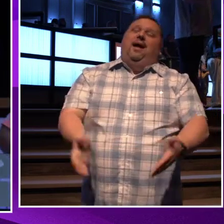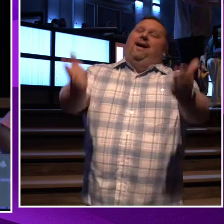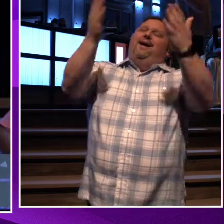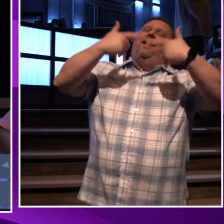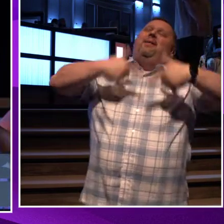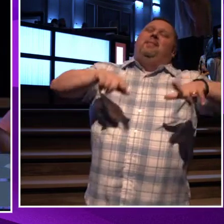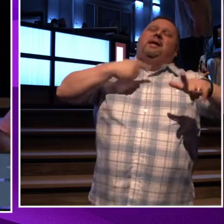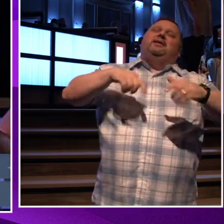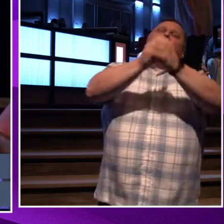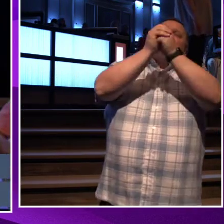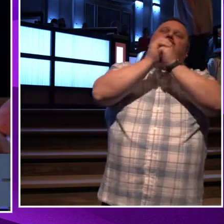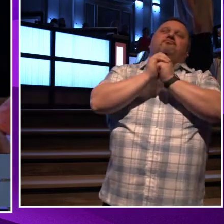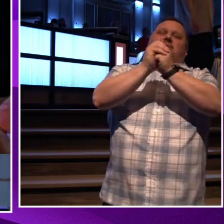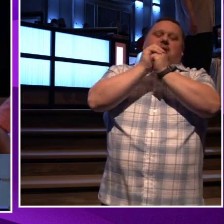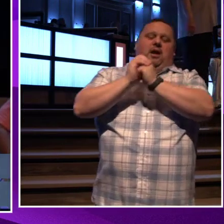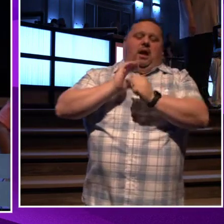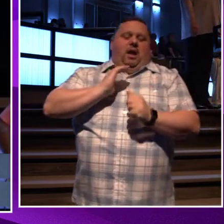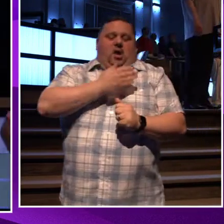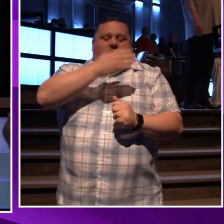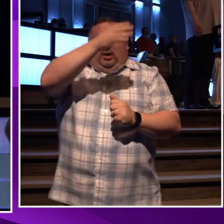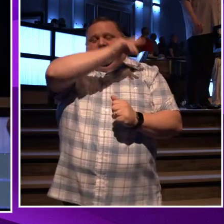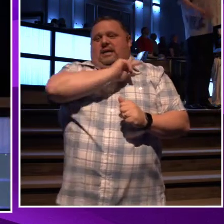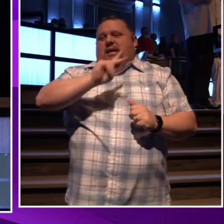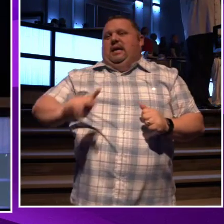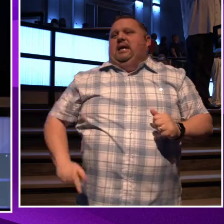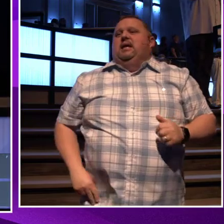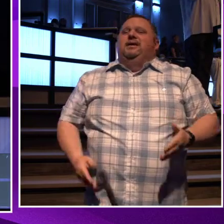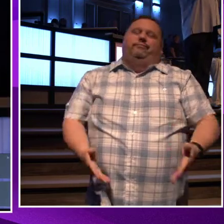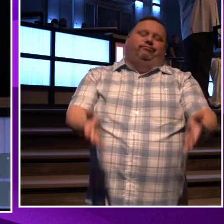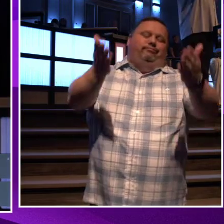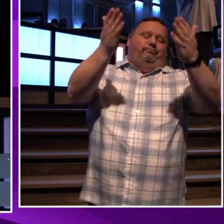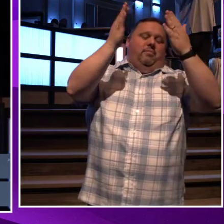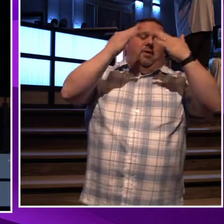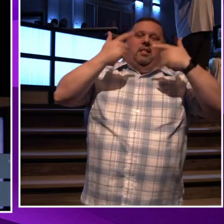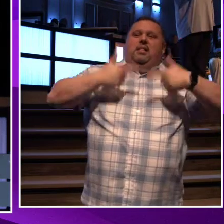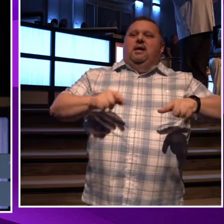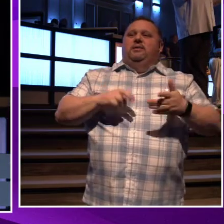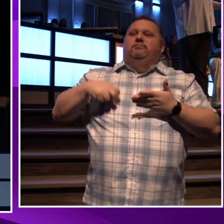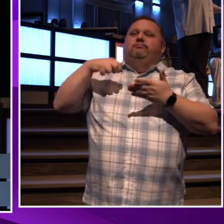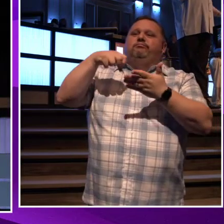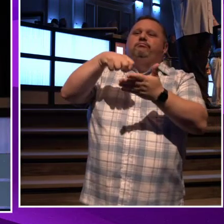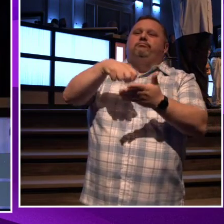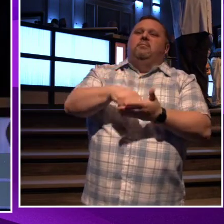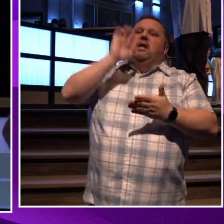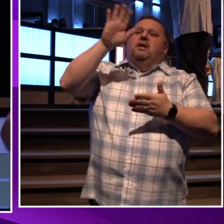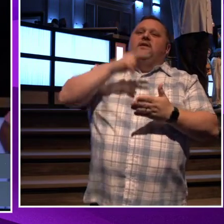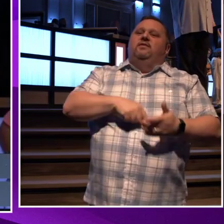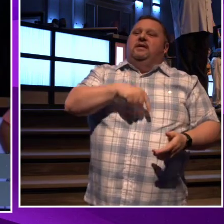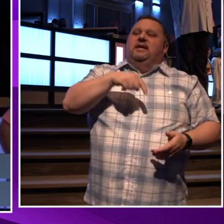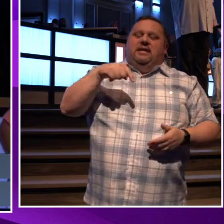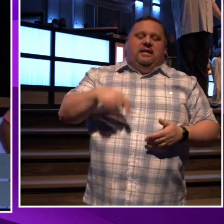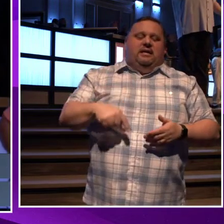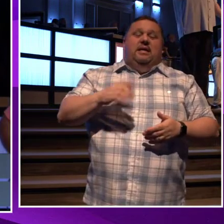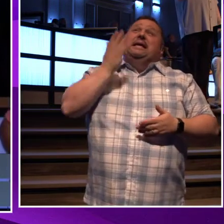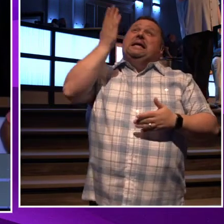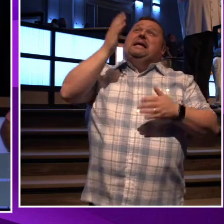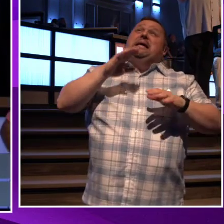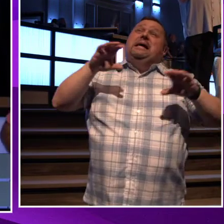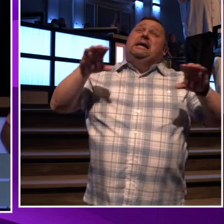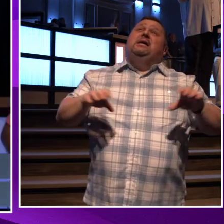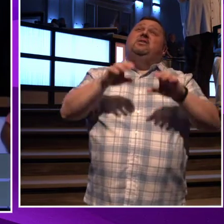Come, let us worship our King. Come, let us bow at His feet.